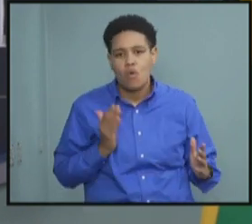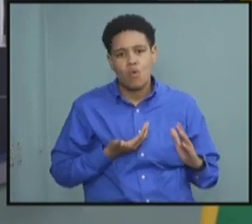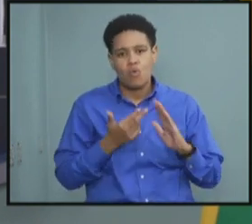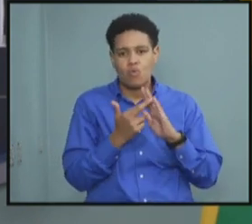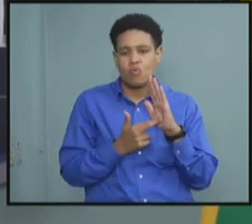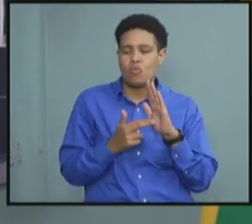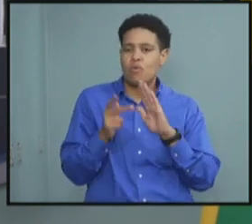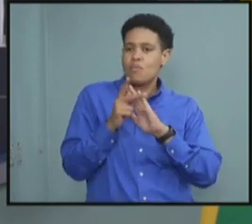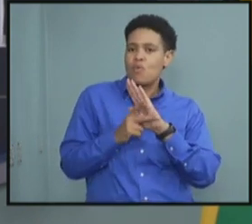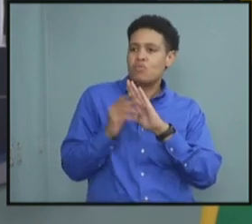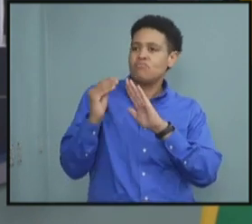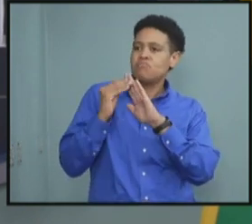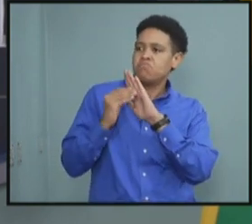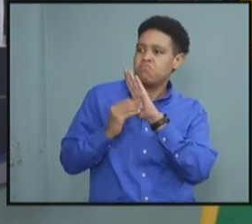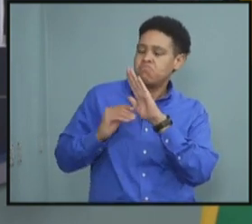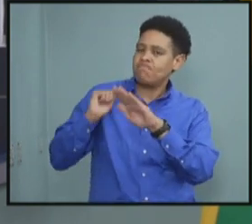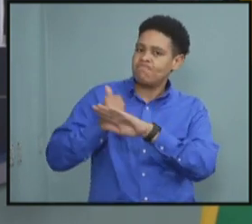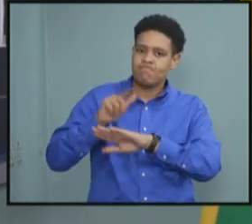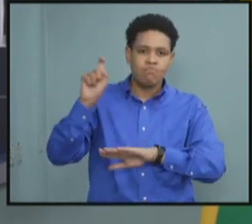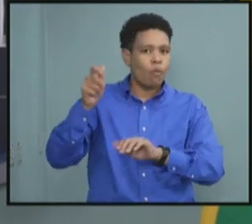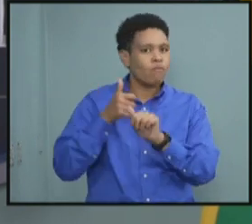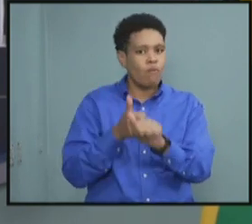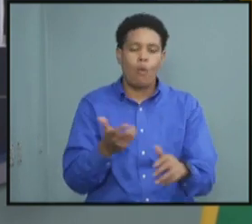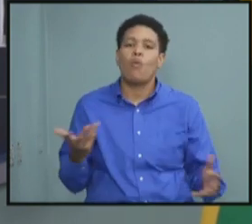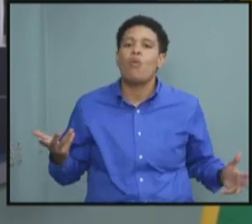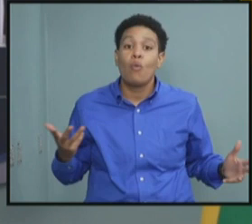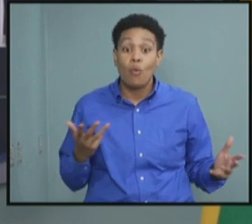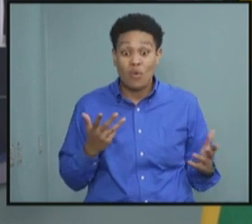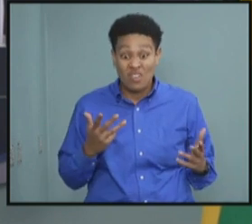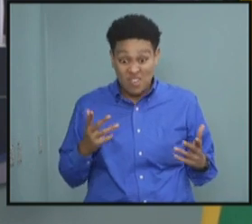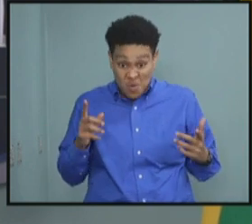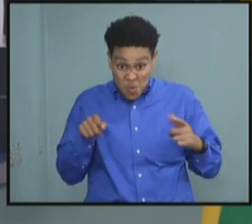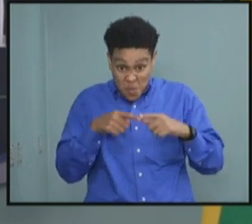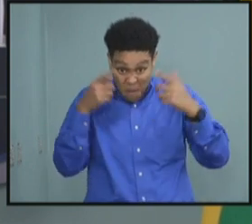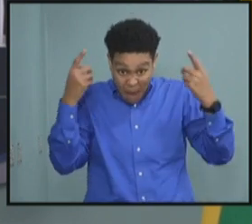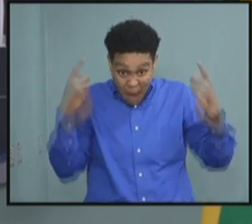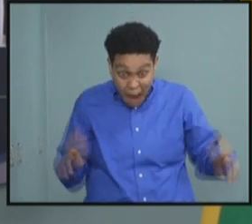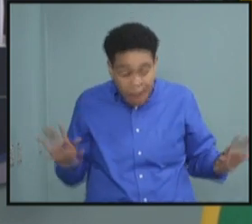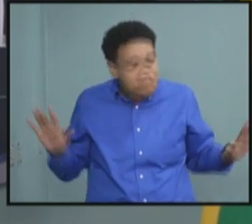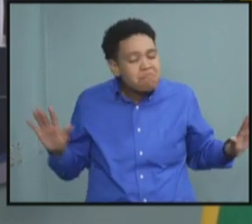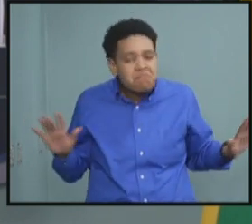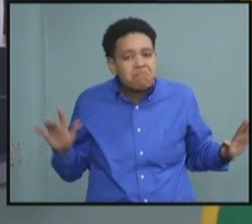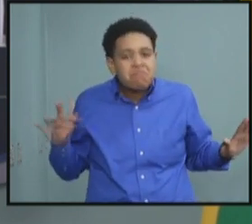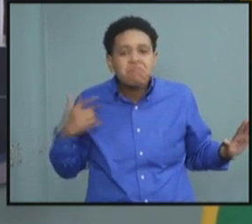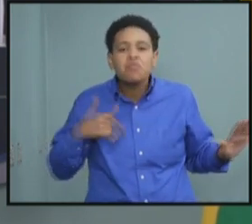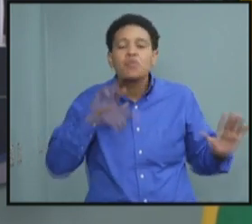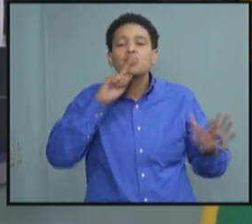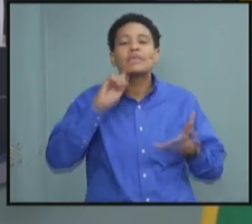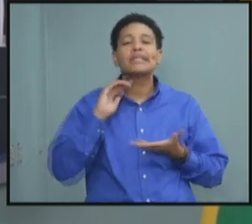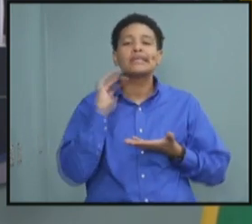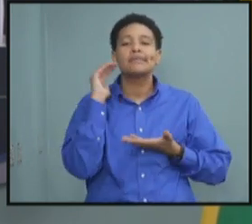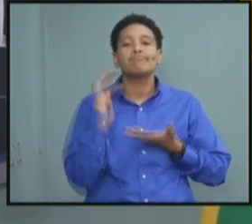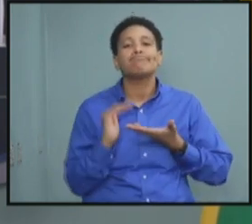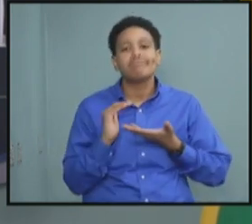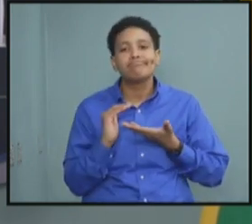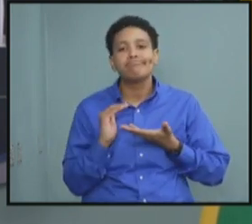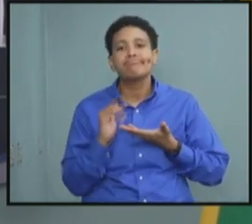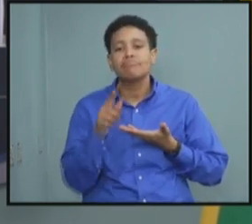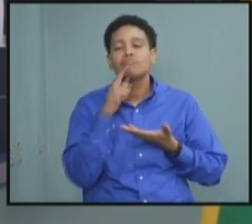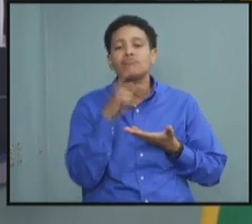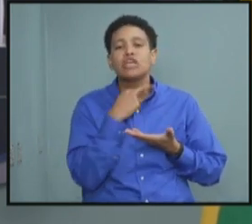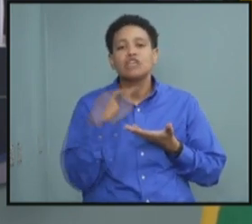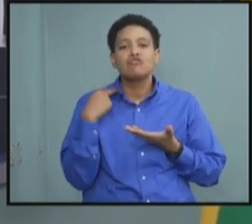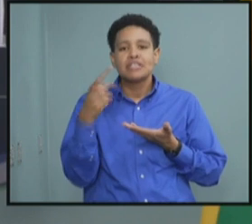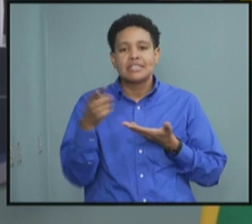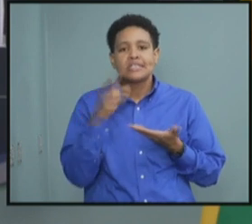orders and protocols that have been established here. Once that happens, then we would have minimized the